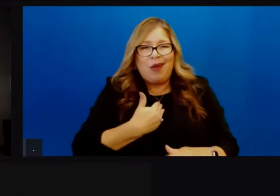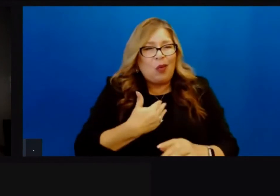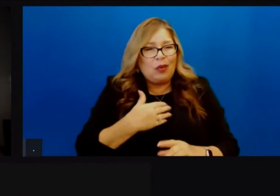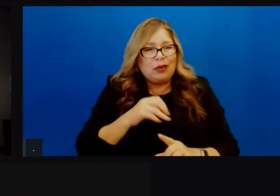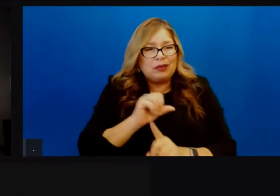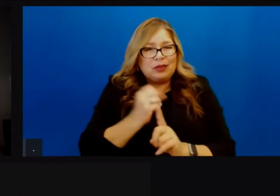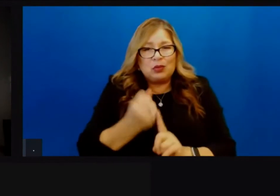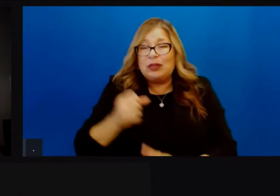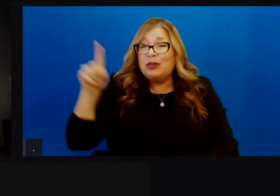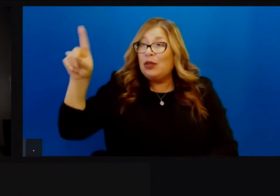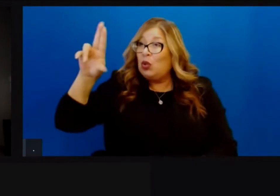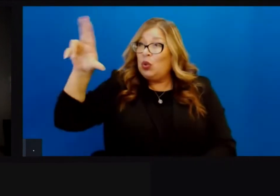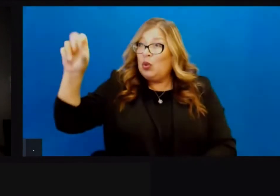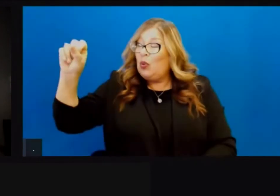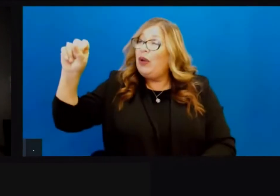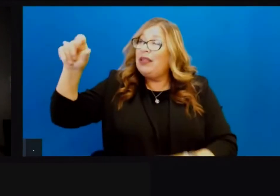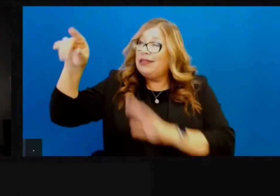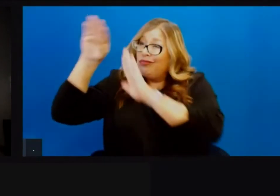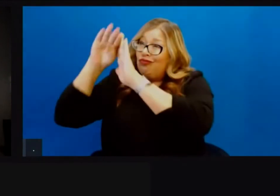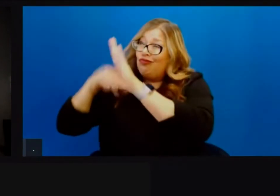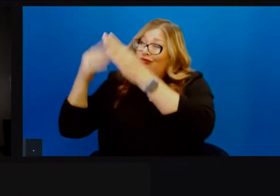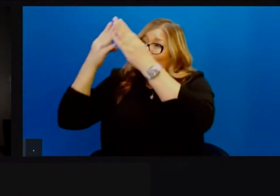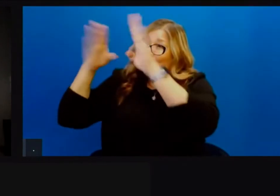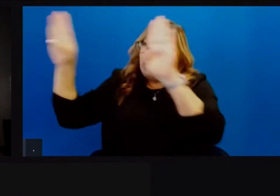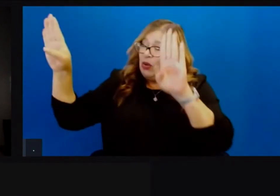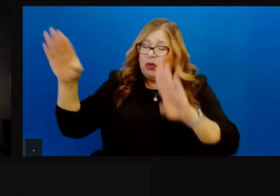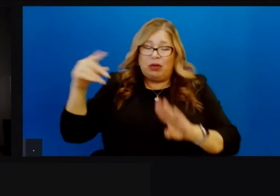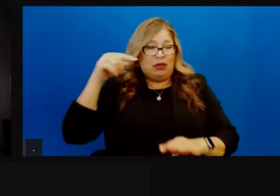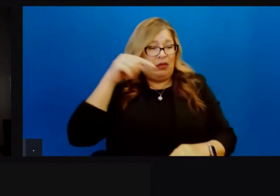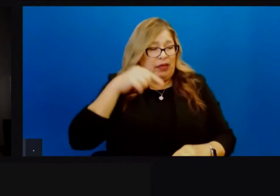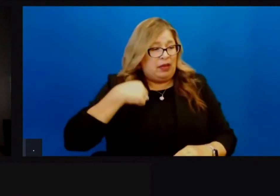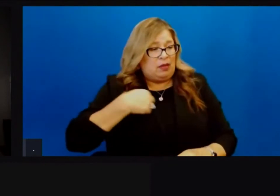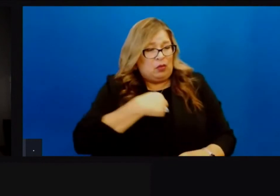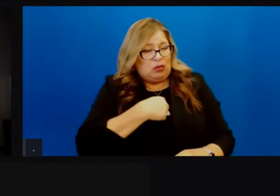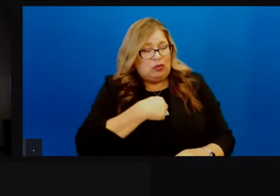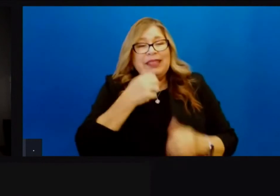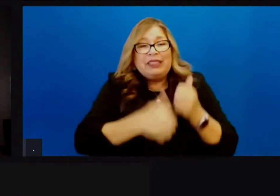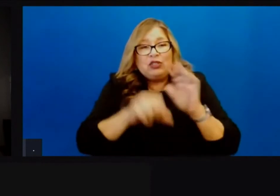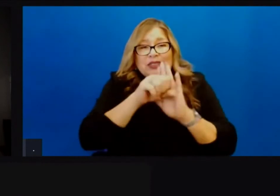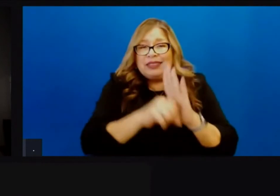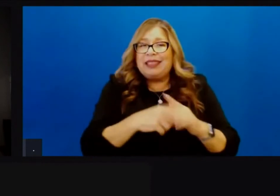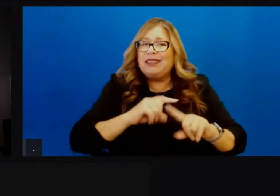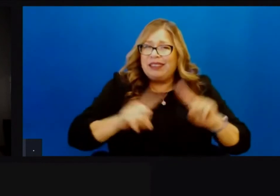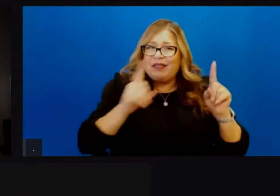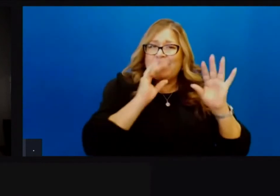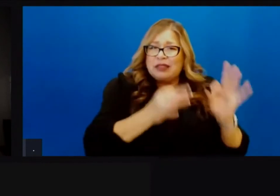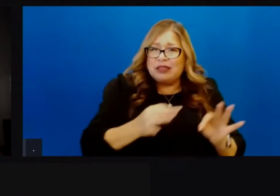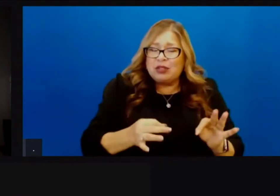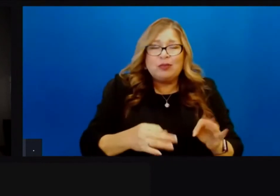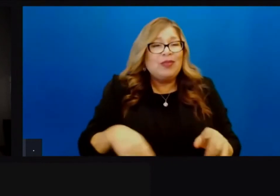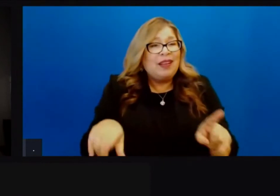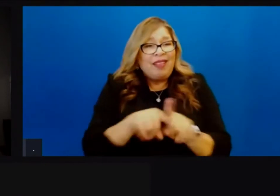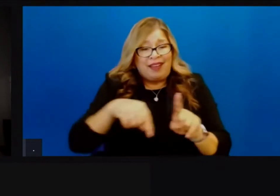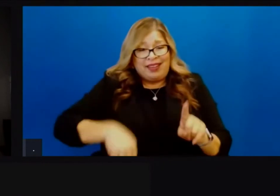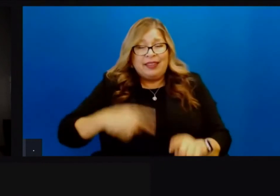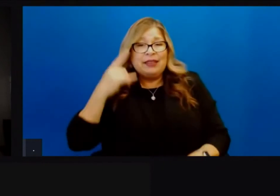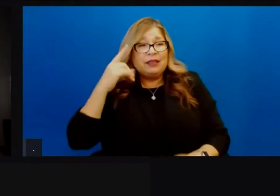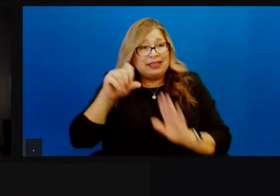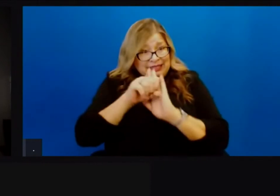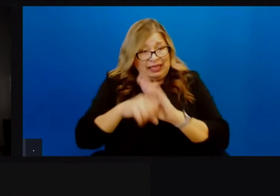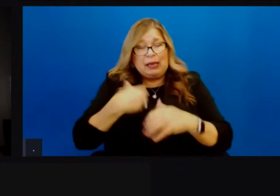local counties will maybe make different decisions than we've made at the state, and we support those, we back those, we think